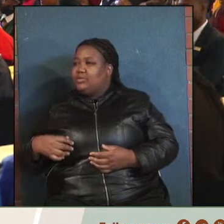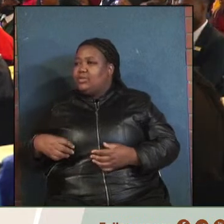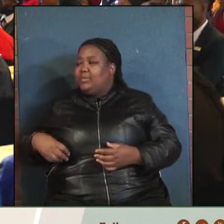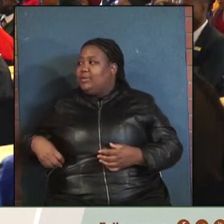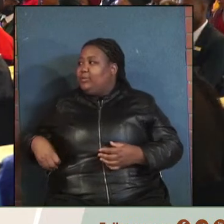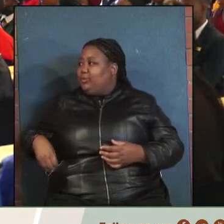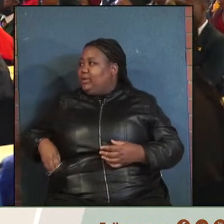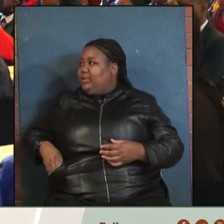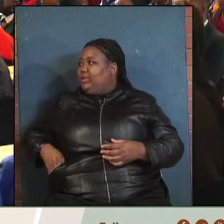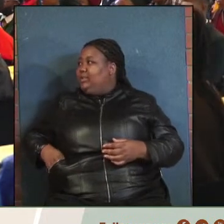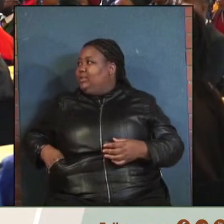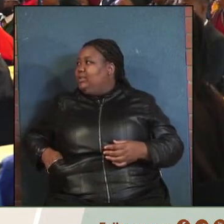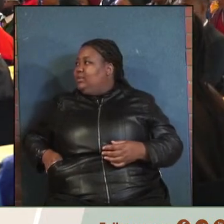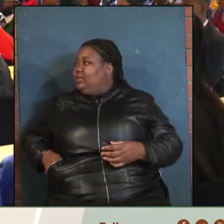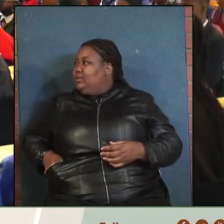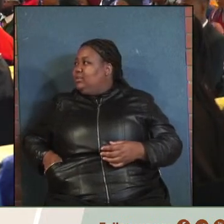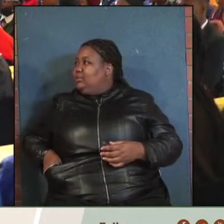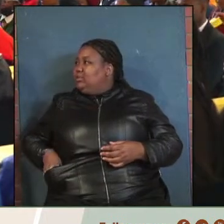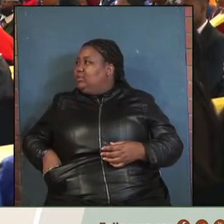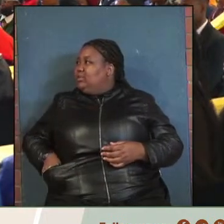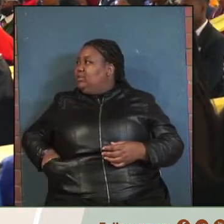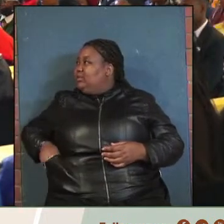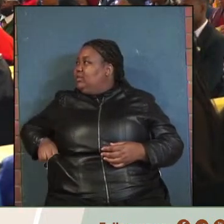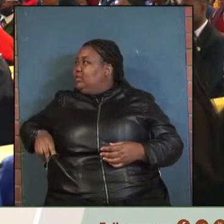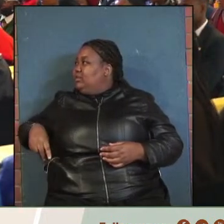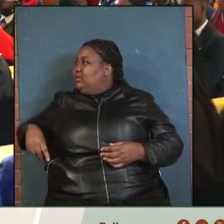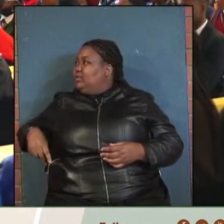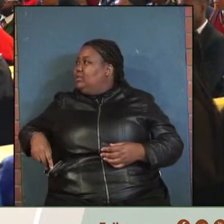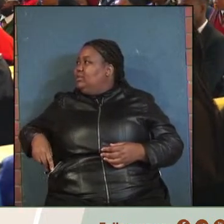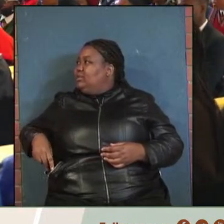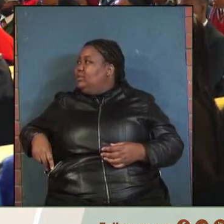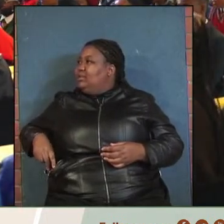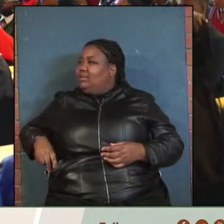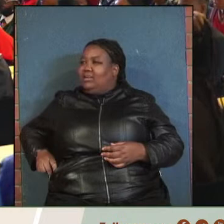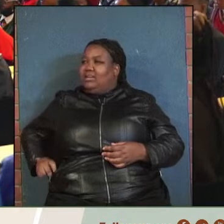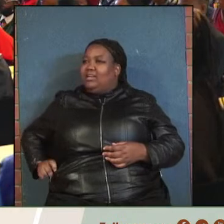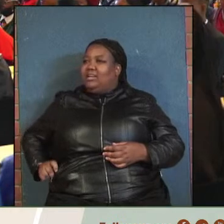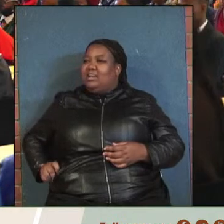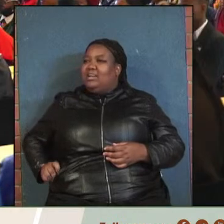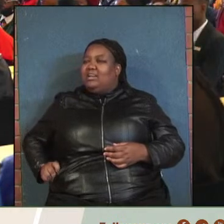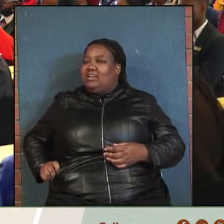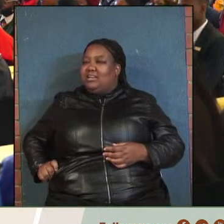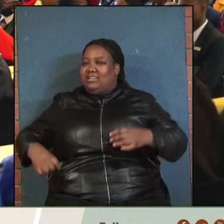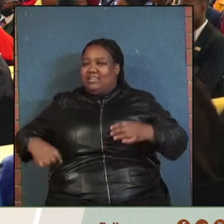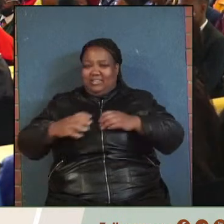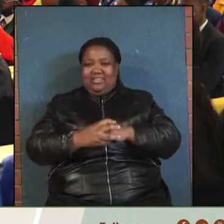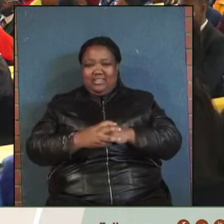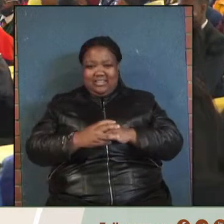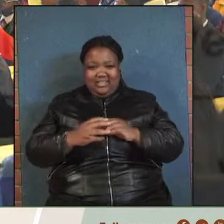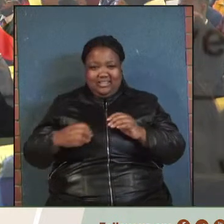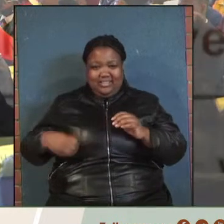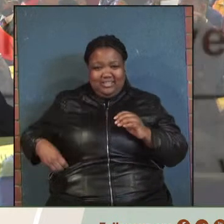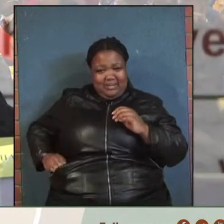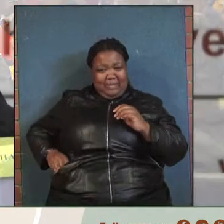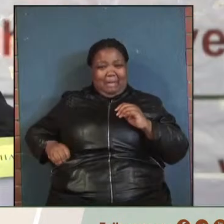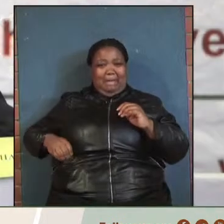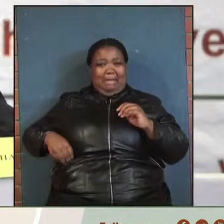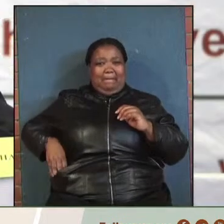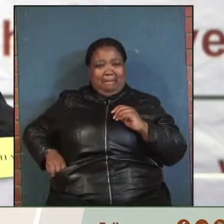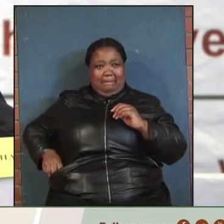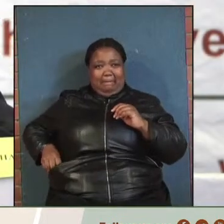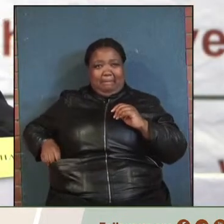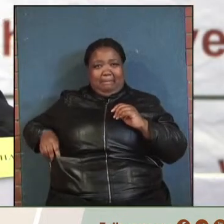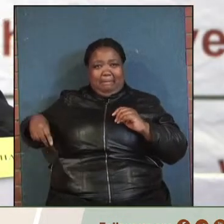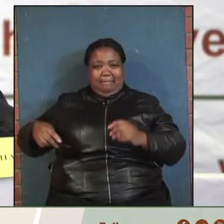Thank you very much, Honorable Ngobeni, for the exceptional speech that was given. I'd like to call upon Honorable